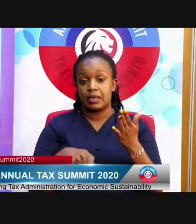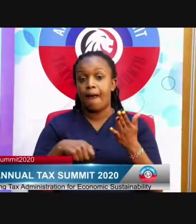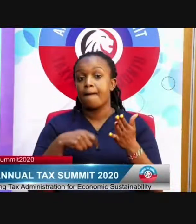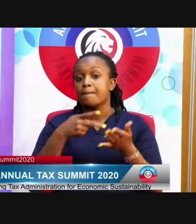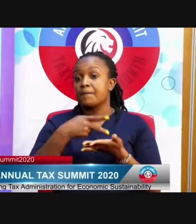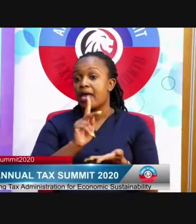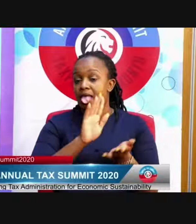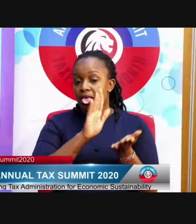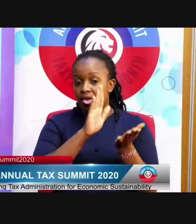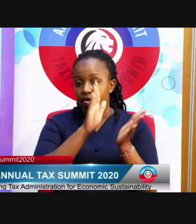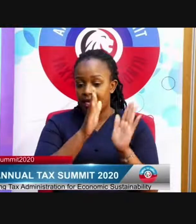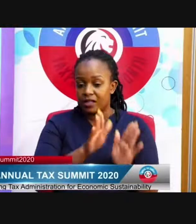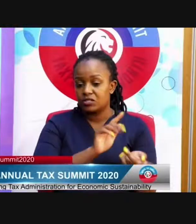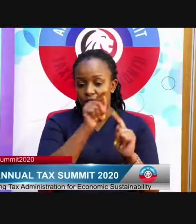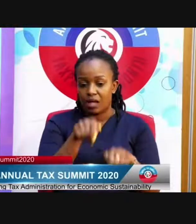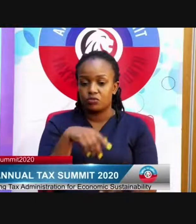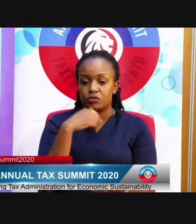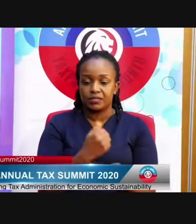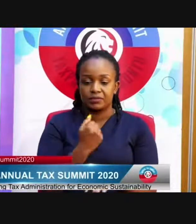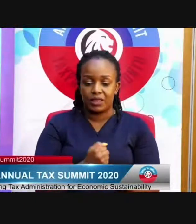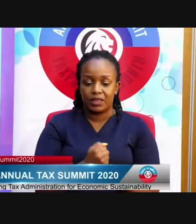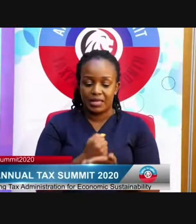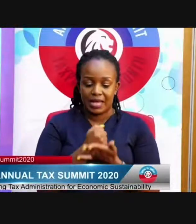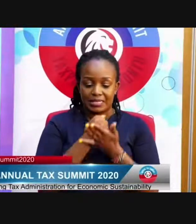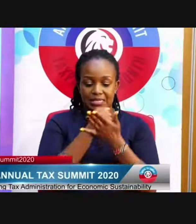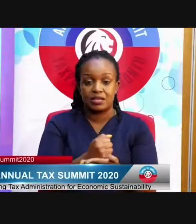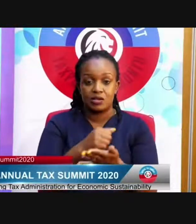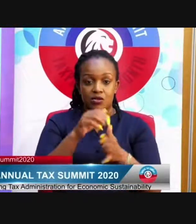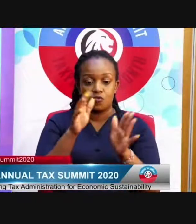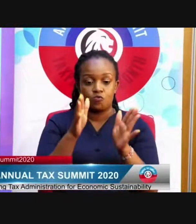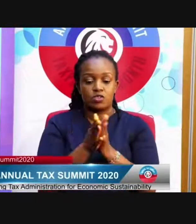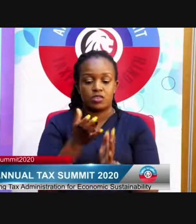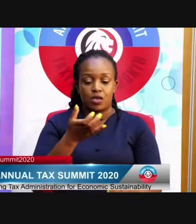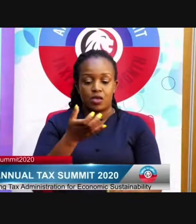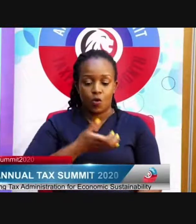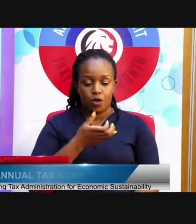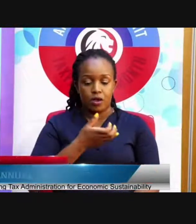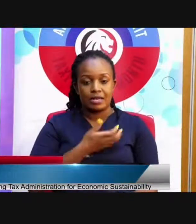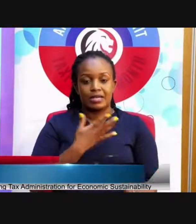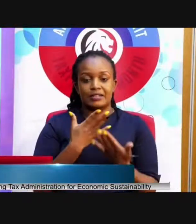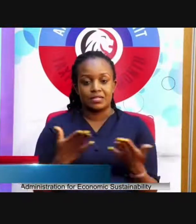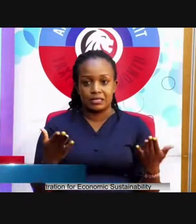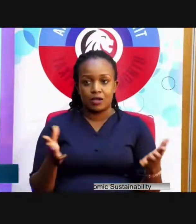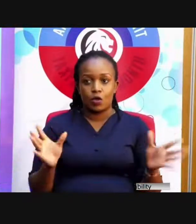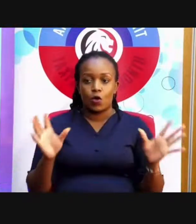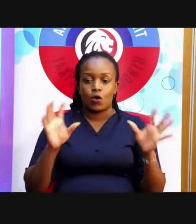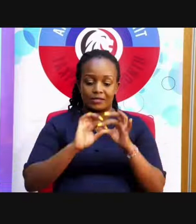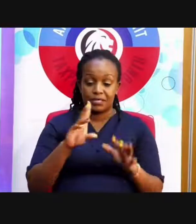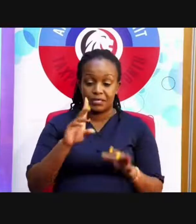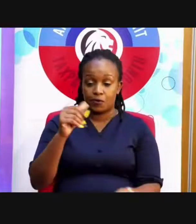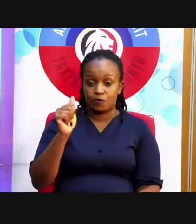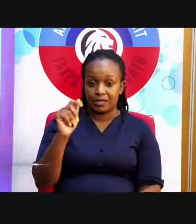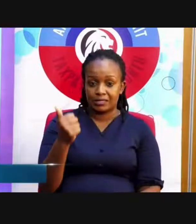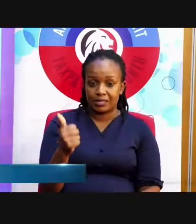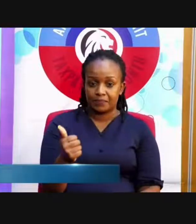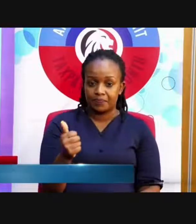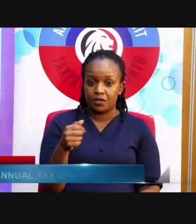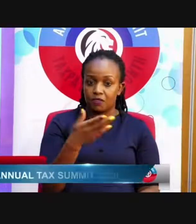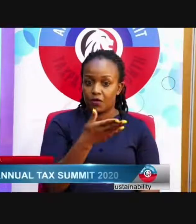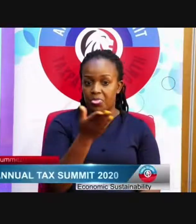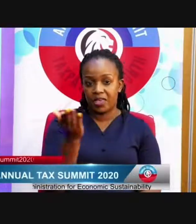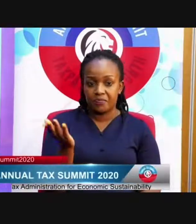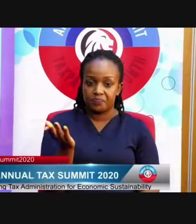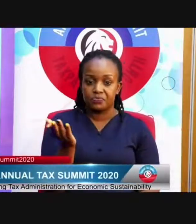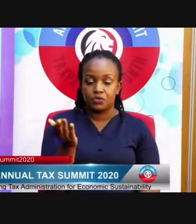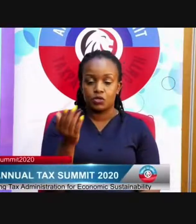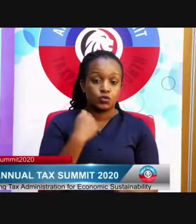assisted on their own devices using our own connectivity or data for them to actually do e-filing